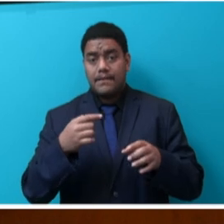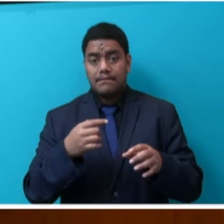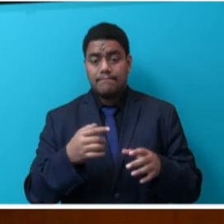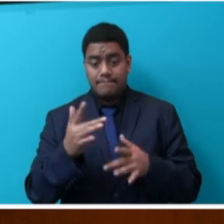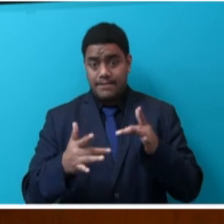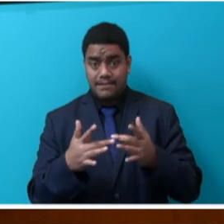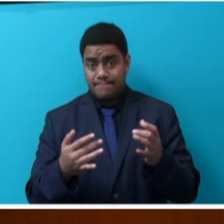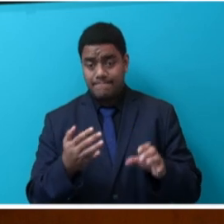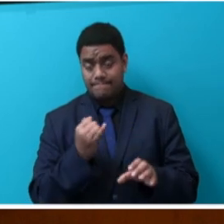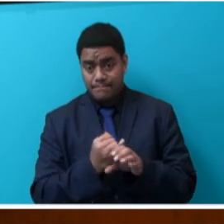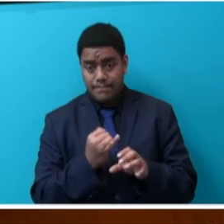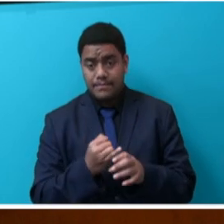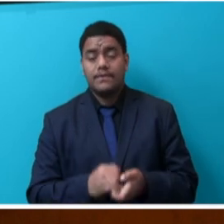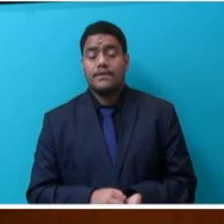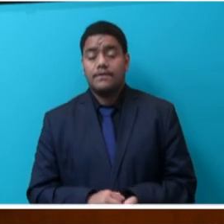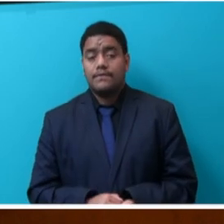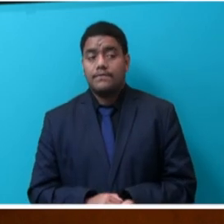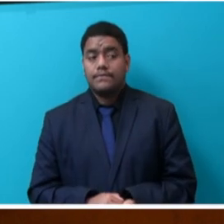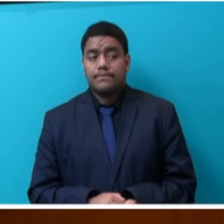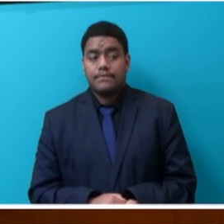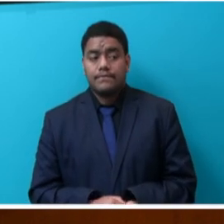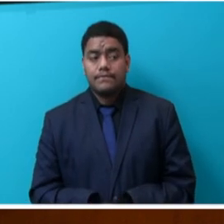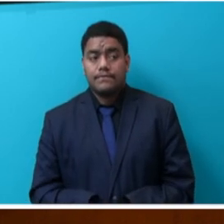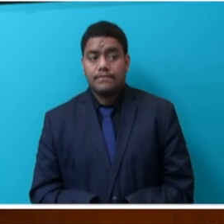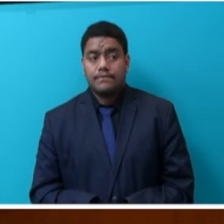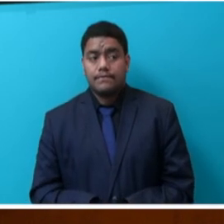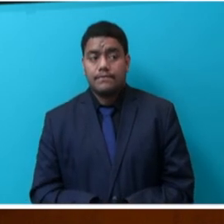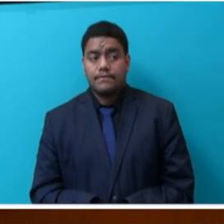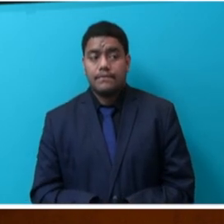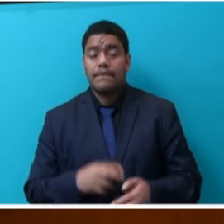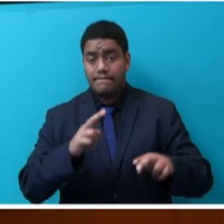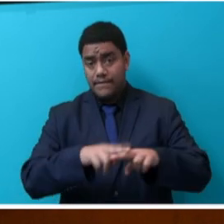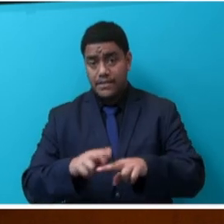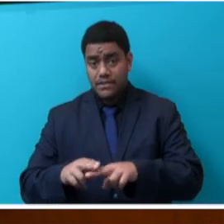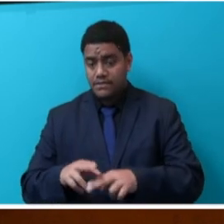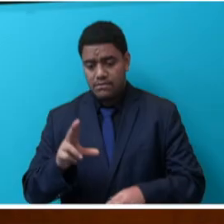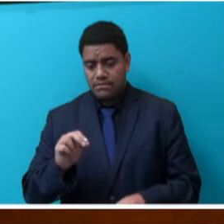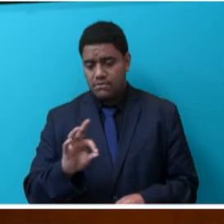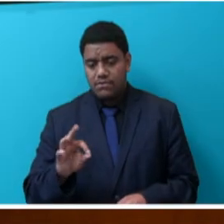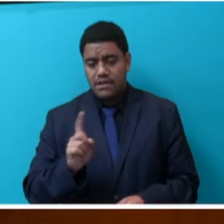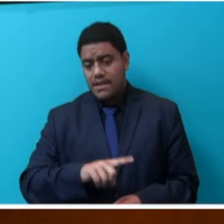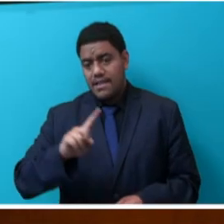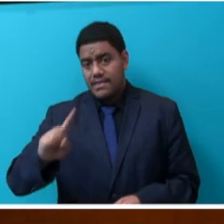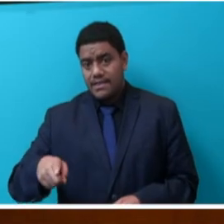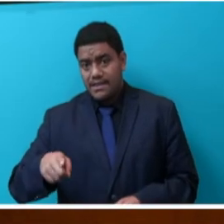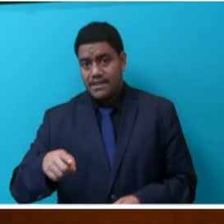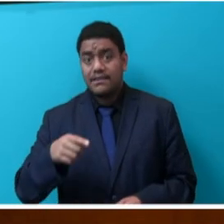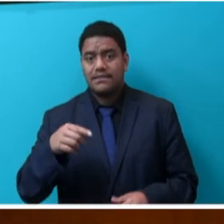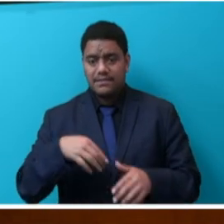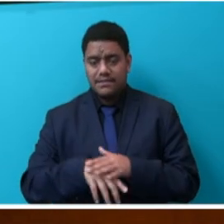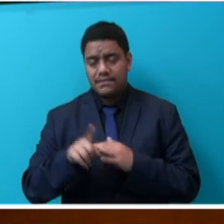broader cybersecurity and cyber resilience agenda. Although Fiji did not attend the recent signing ceremony in